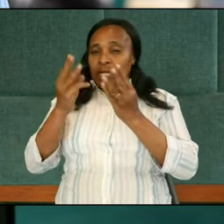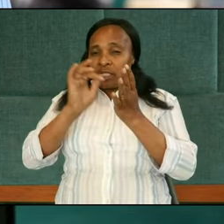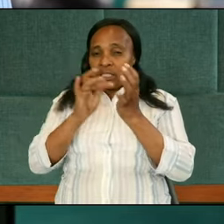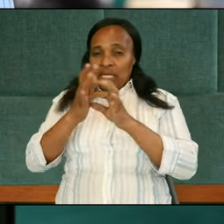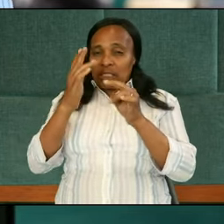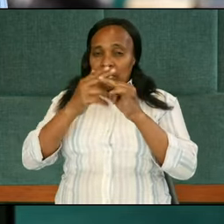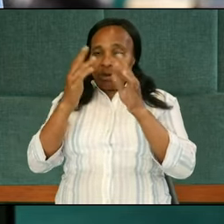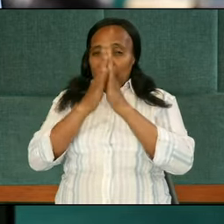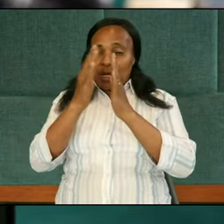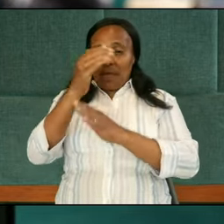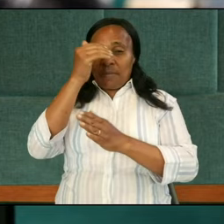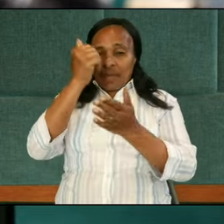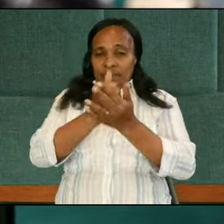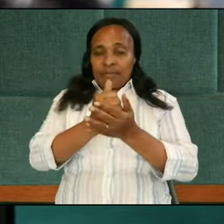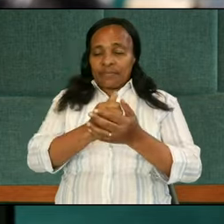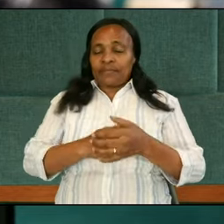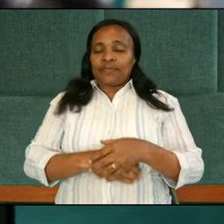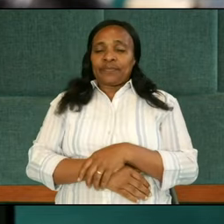pray, amen.